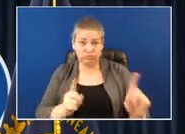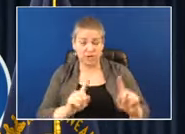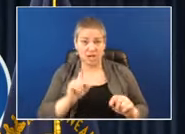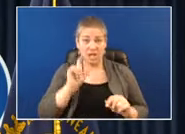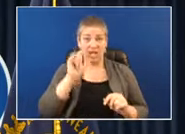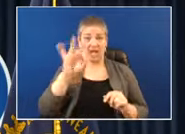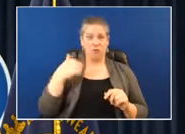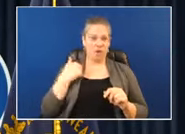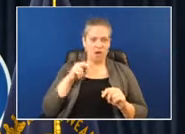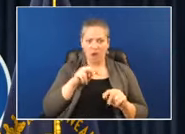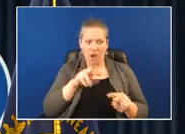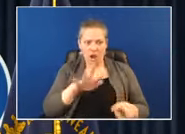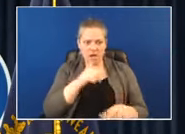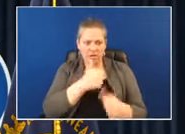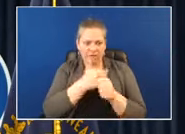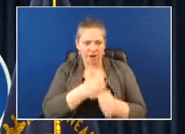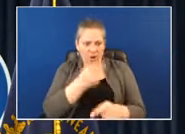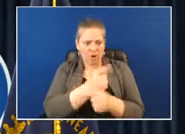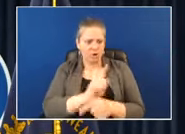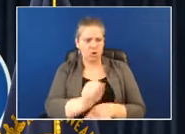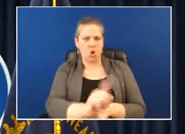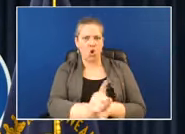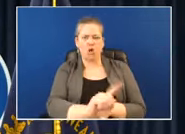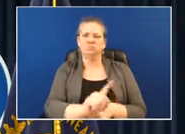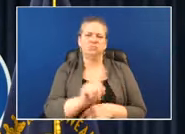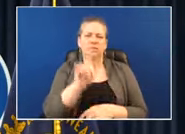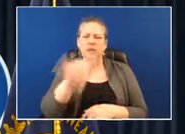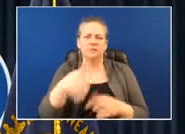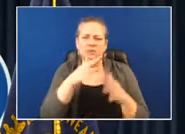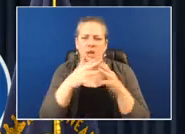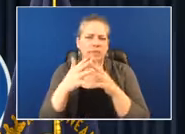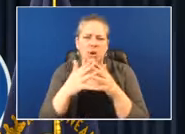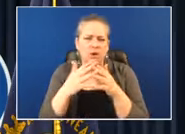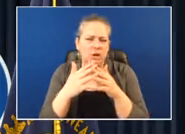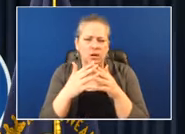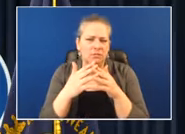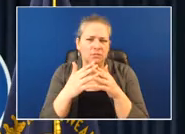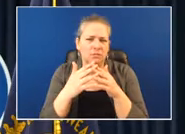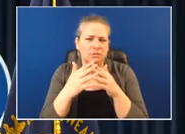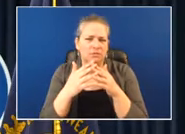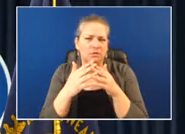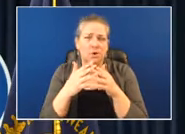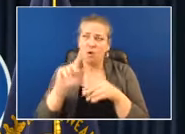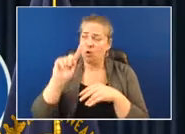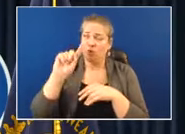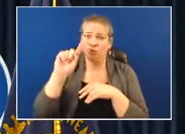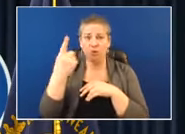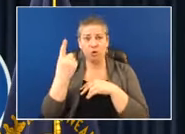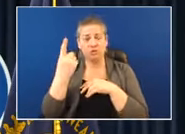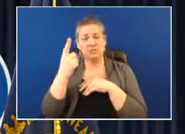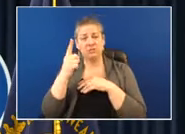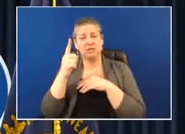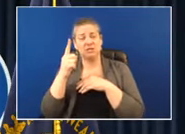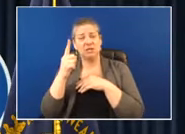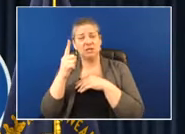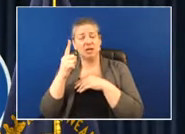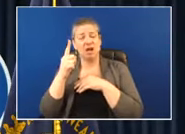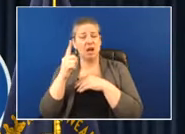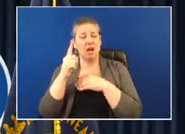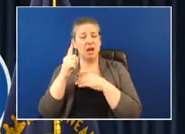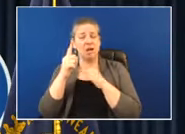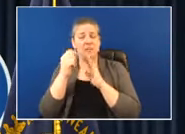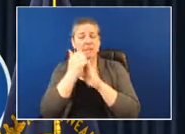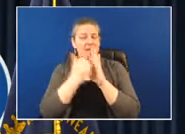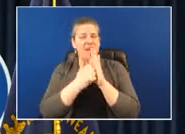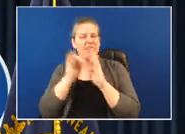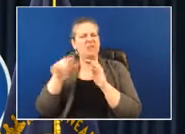want it to is not what America's about. First Amendment is critically important. And just imagine a teacher's got